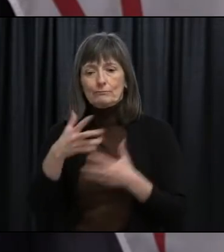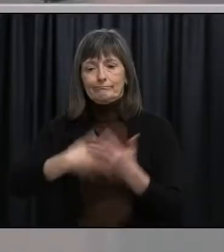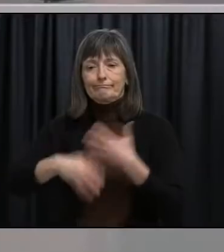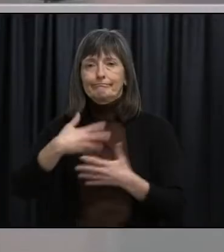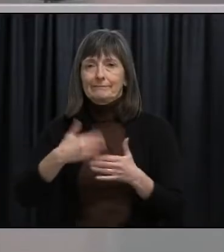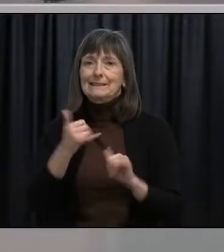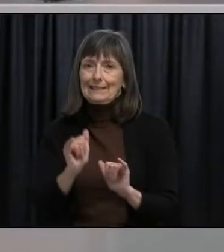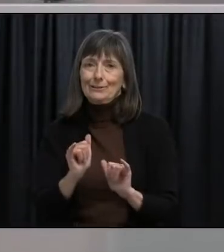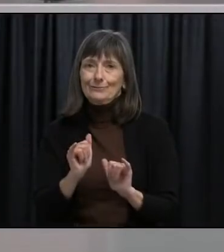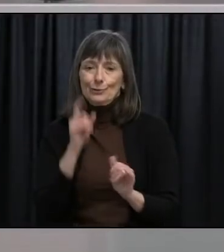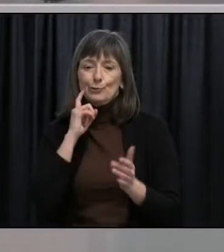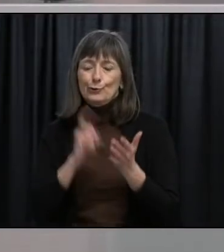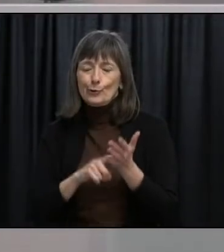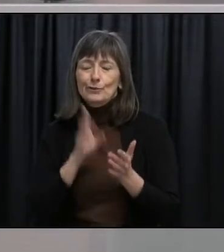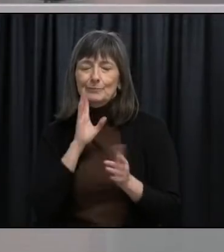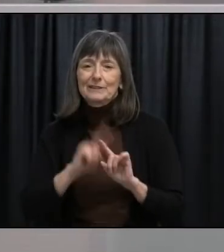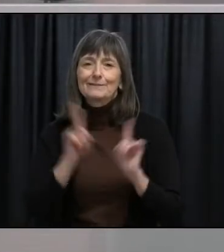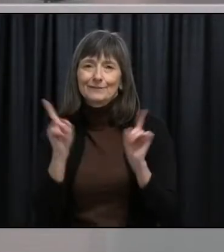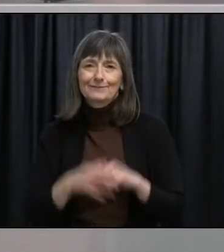Thanks.